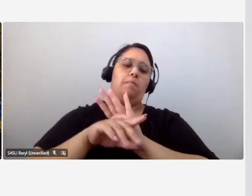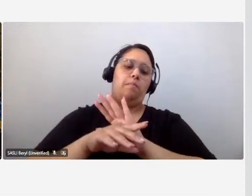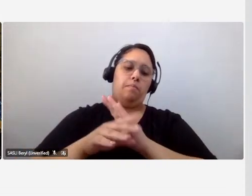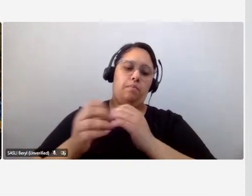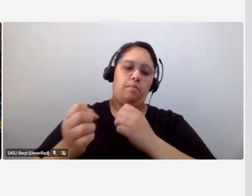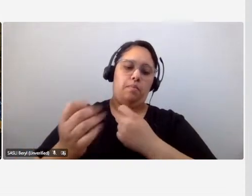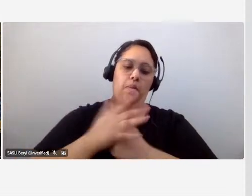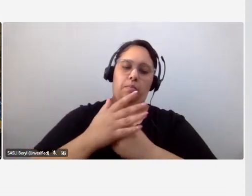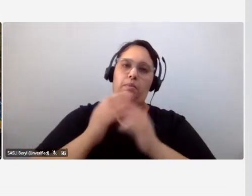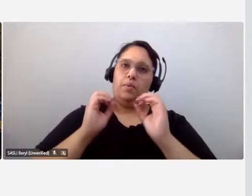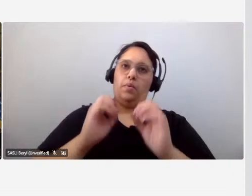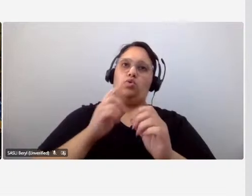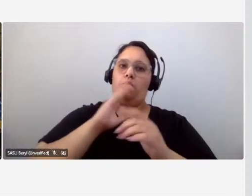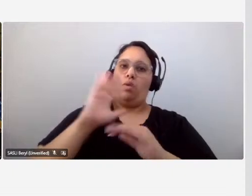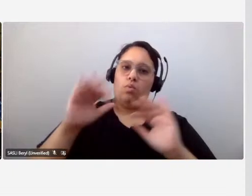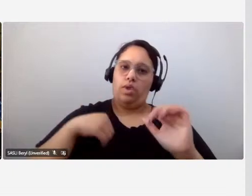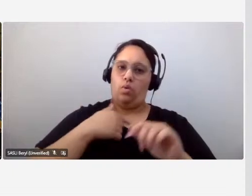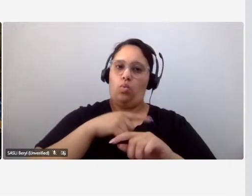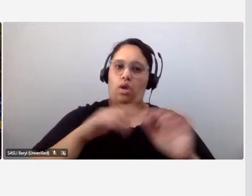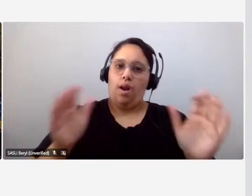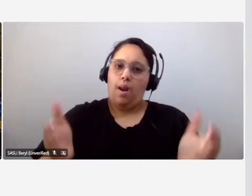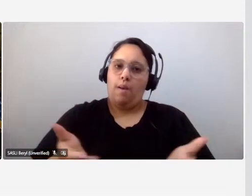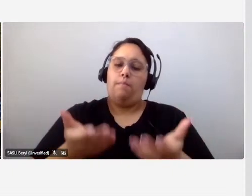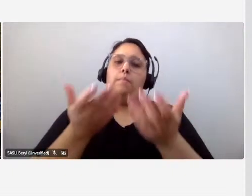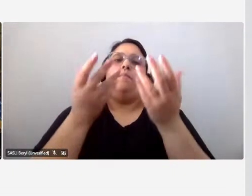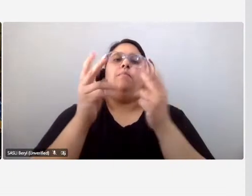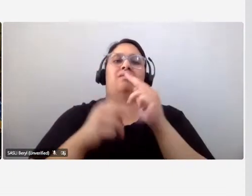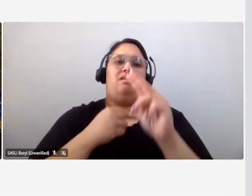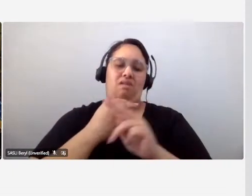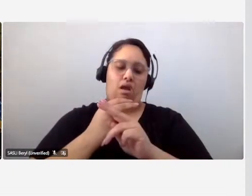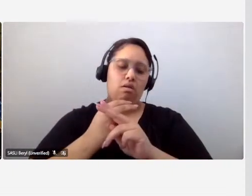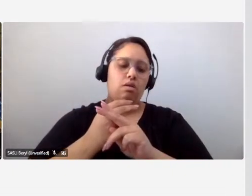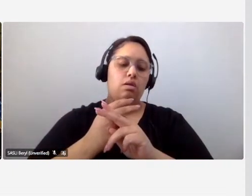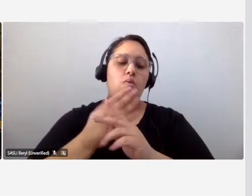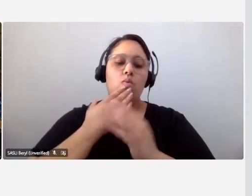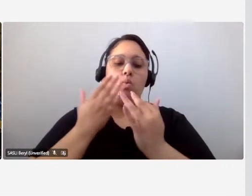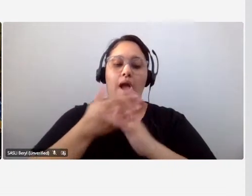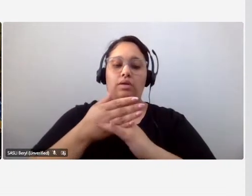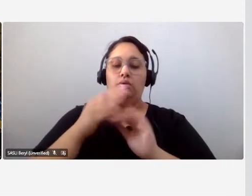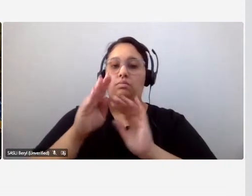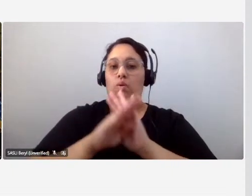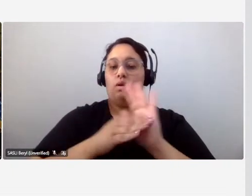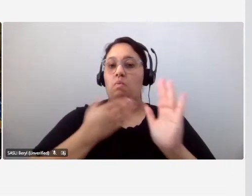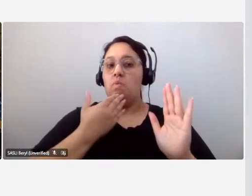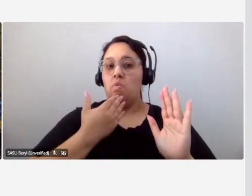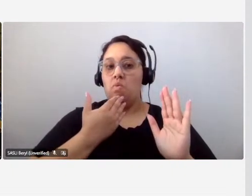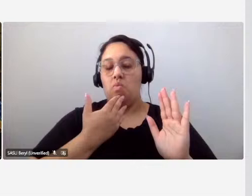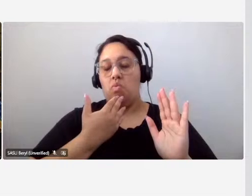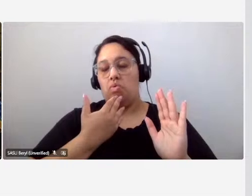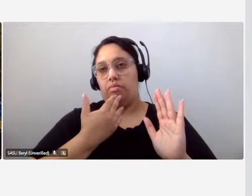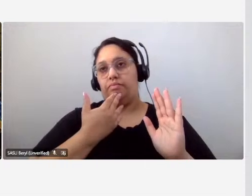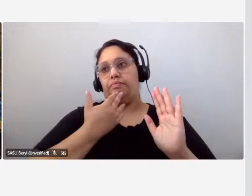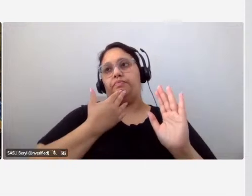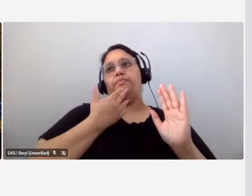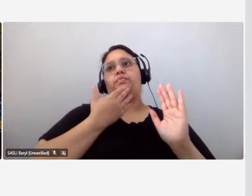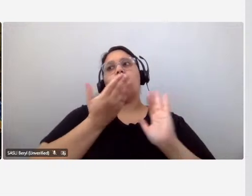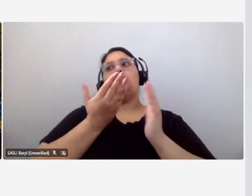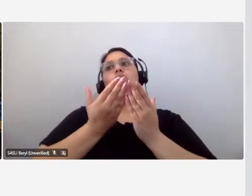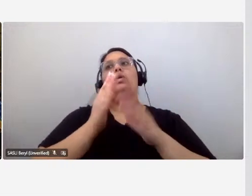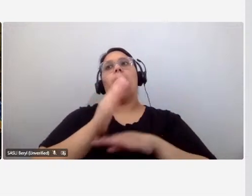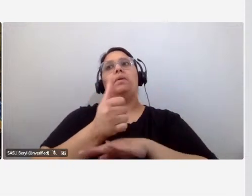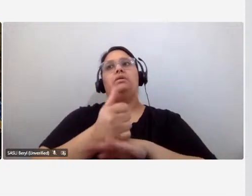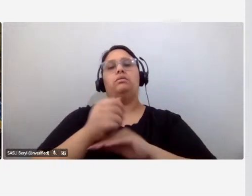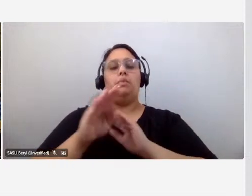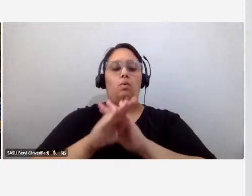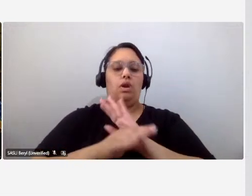of recultivating that. Just in terms of who can access the program, for the school-based programs,